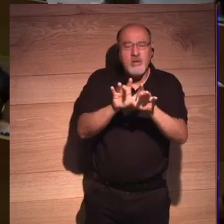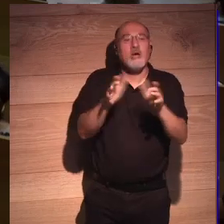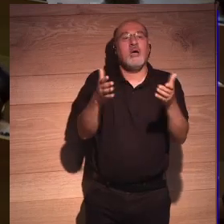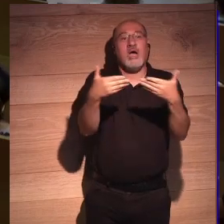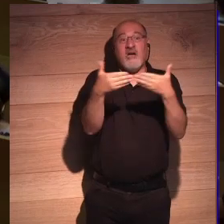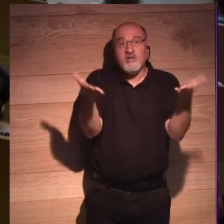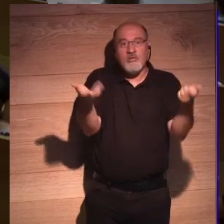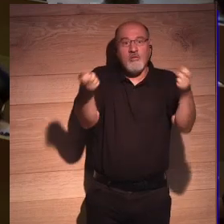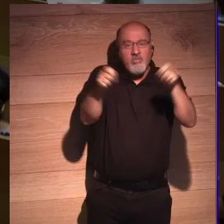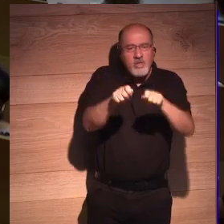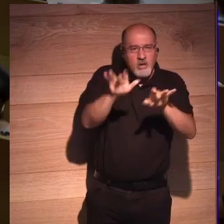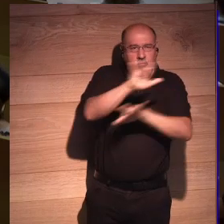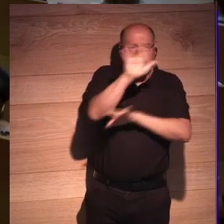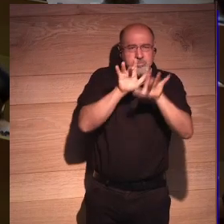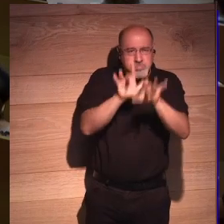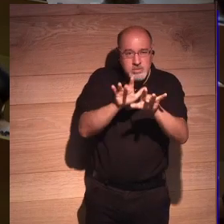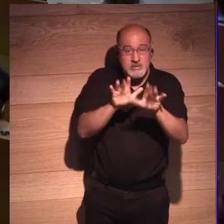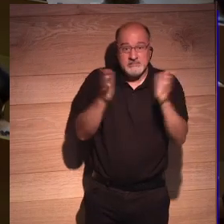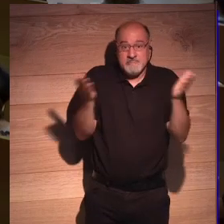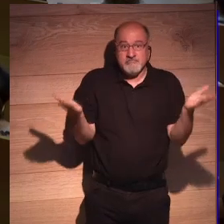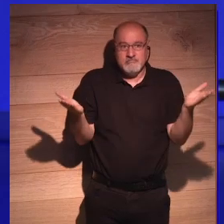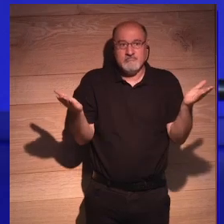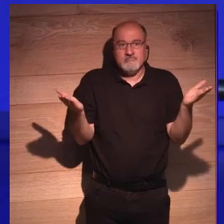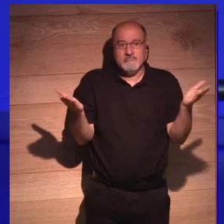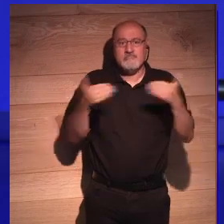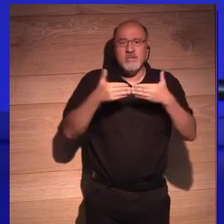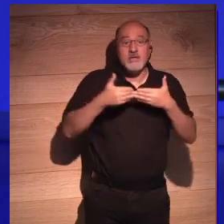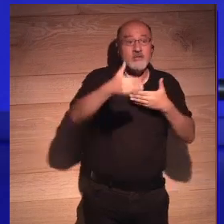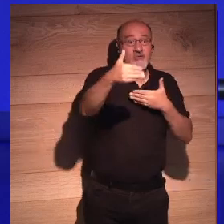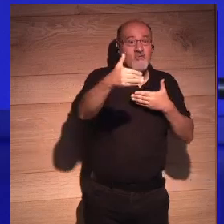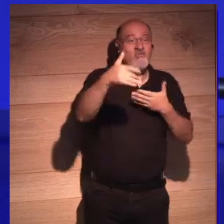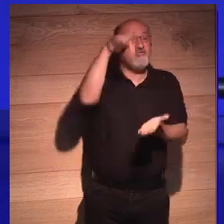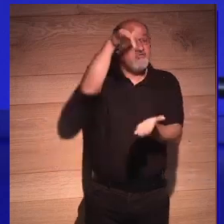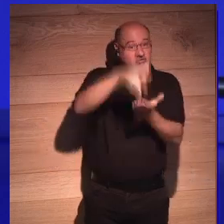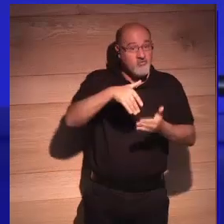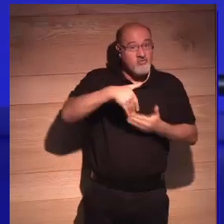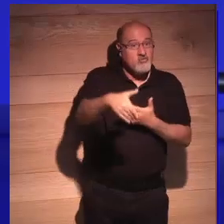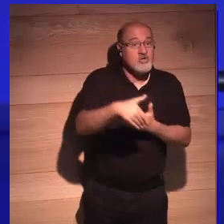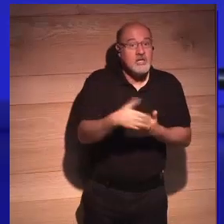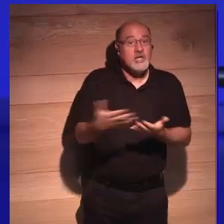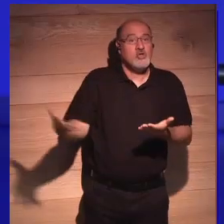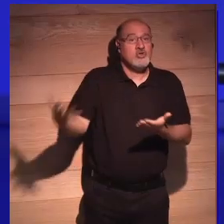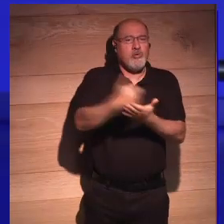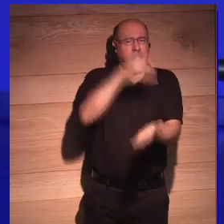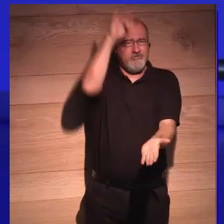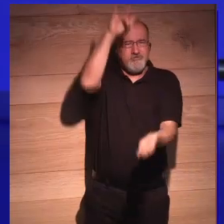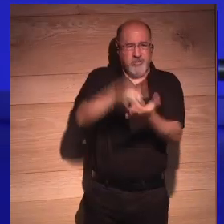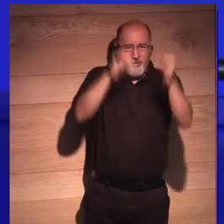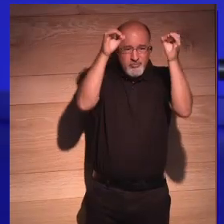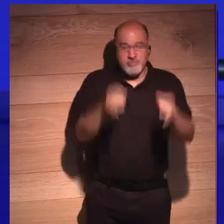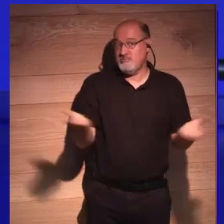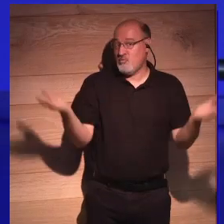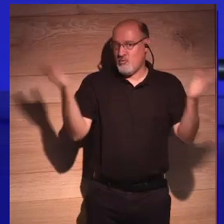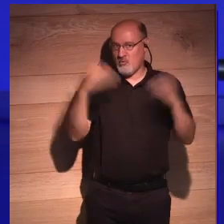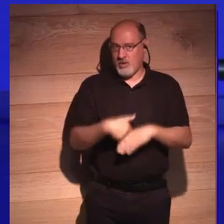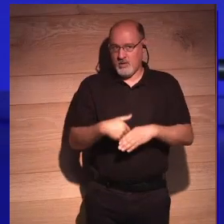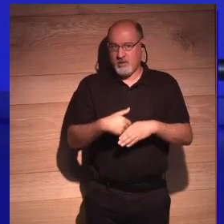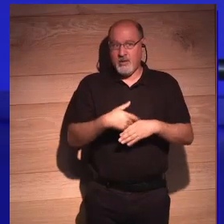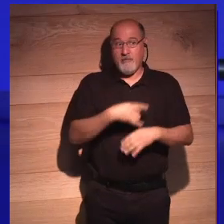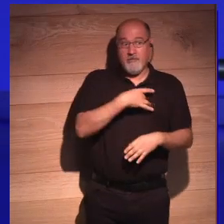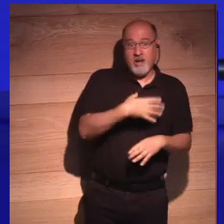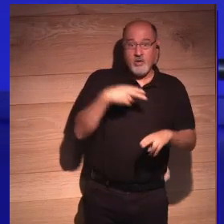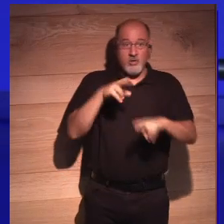or bright, closed or open. But we know that at the end of the day, nothing is